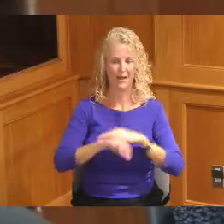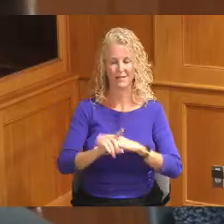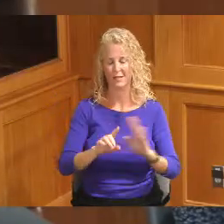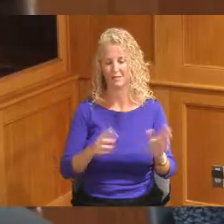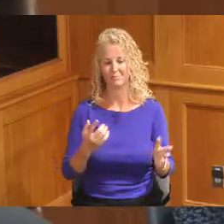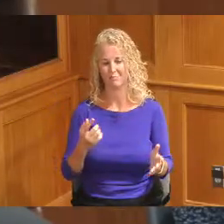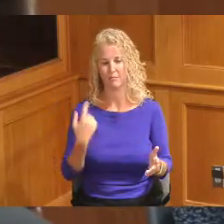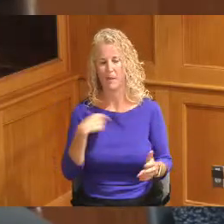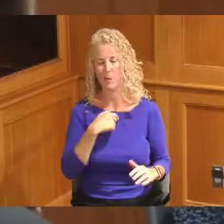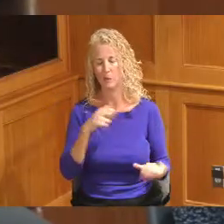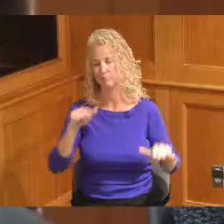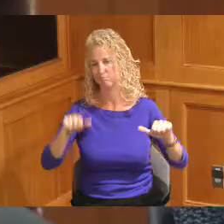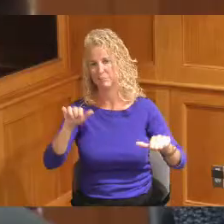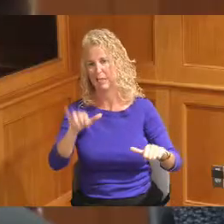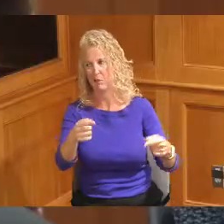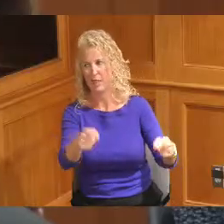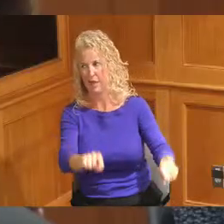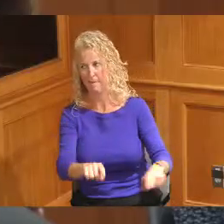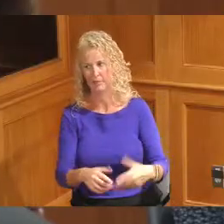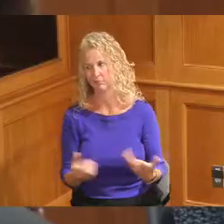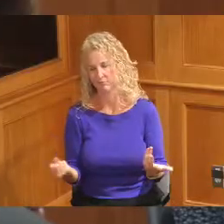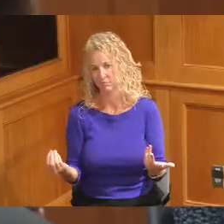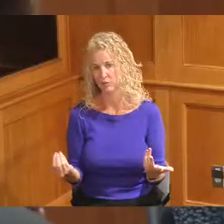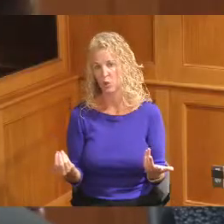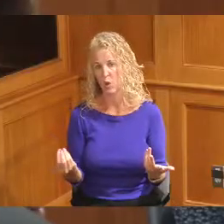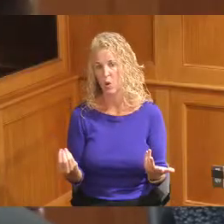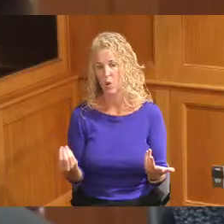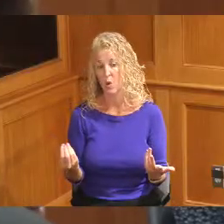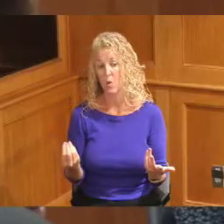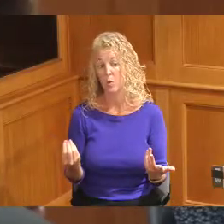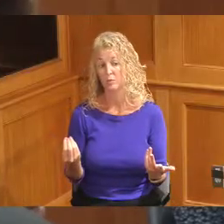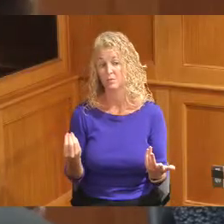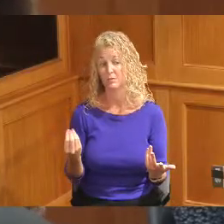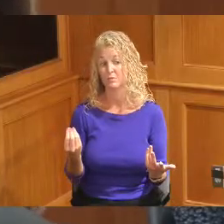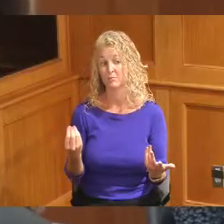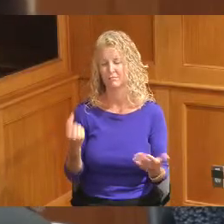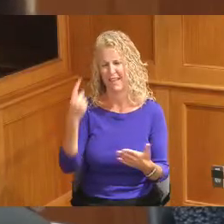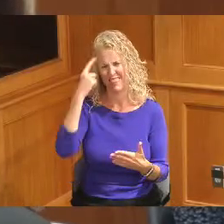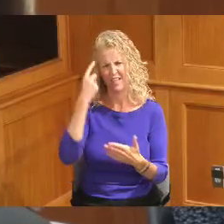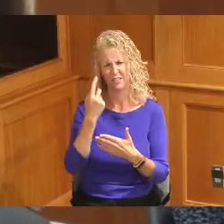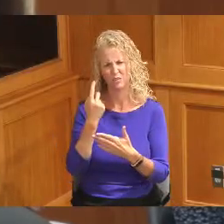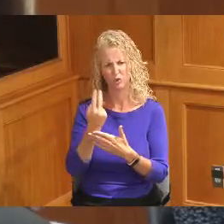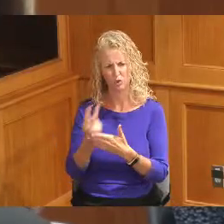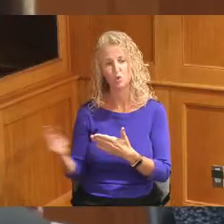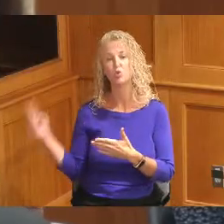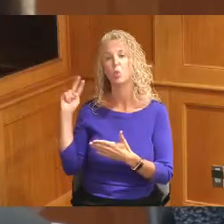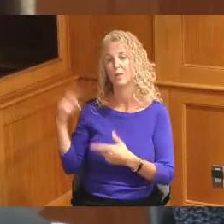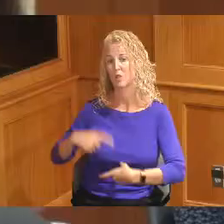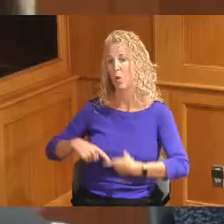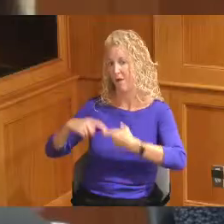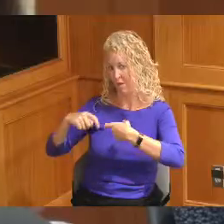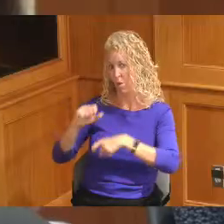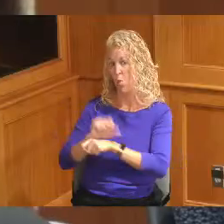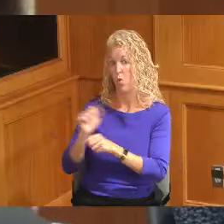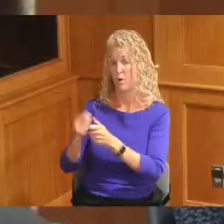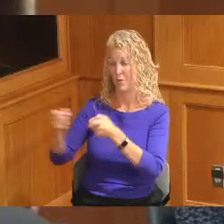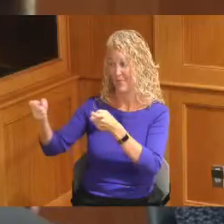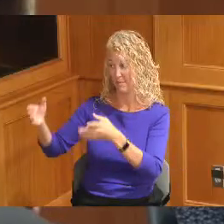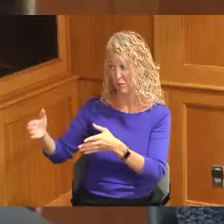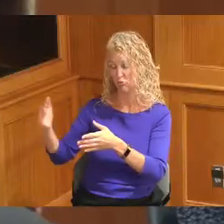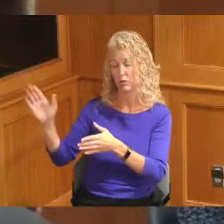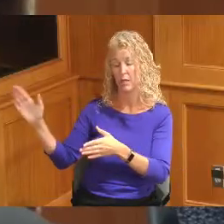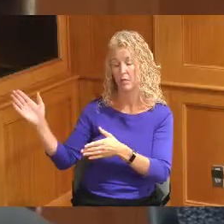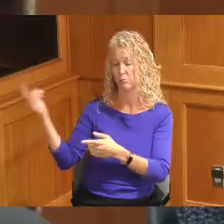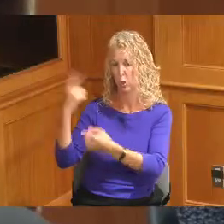unlikely in this case. This item was held from a previous agenda. We've worked with the administration to resolve any